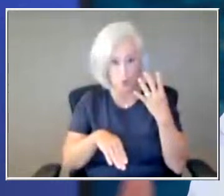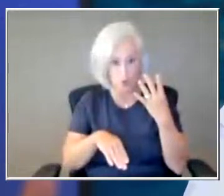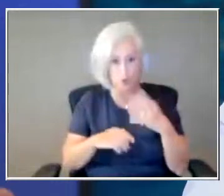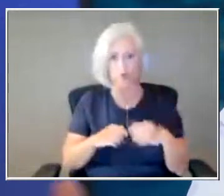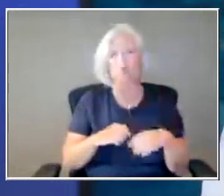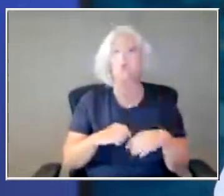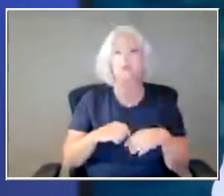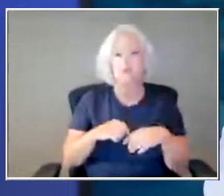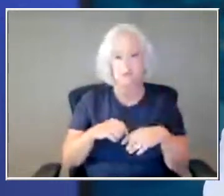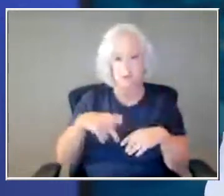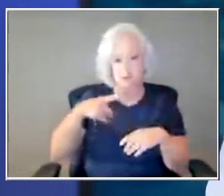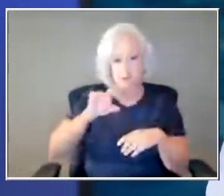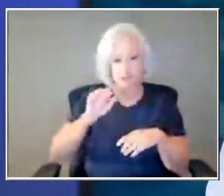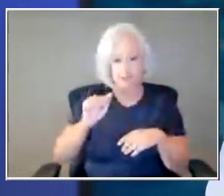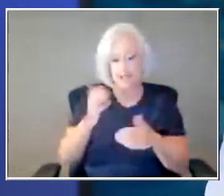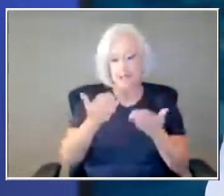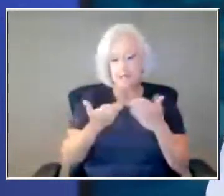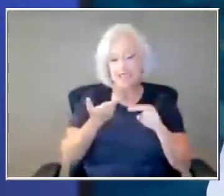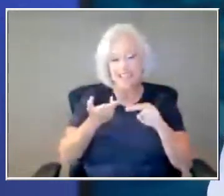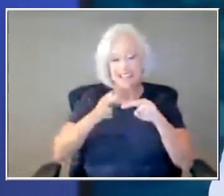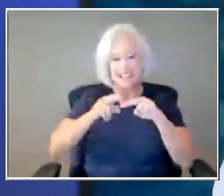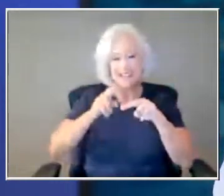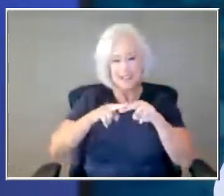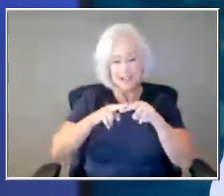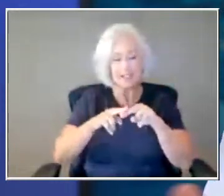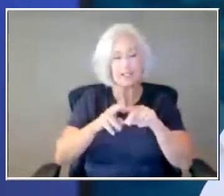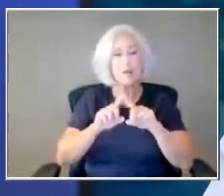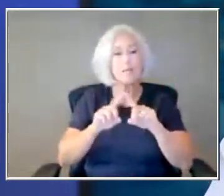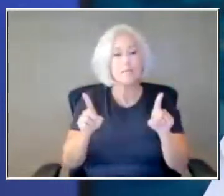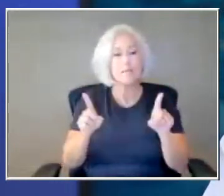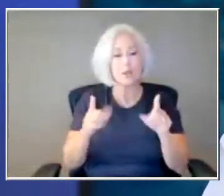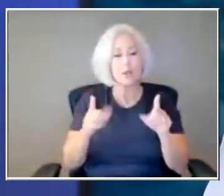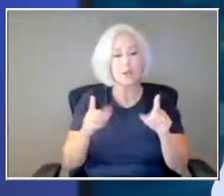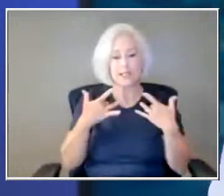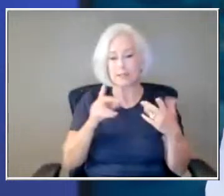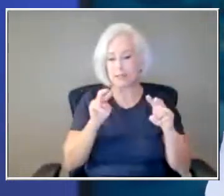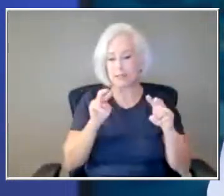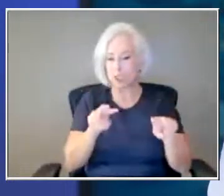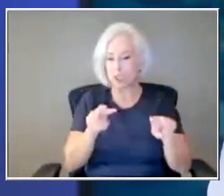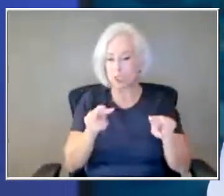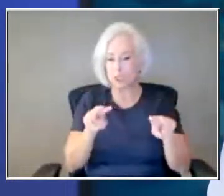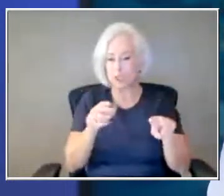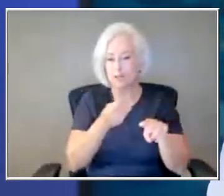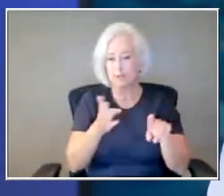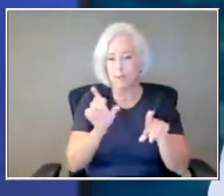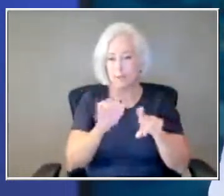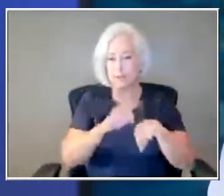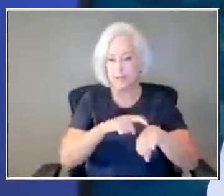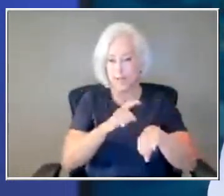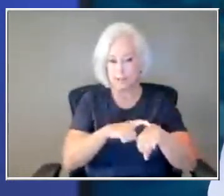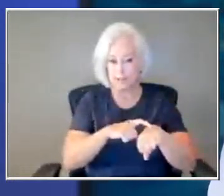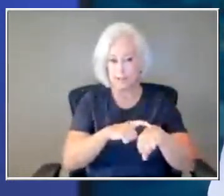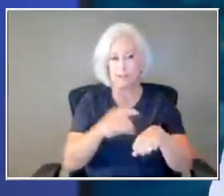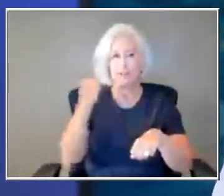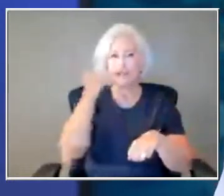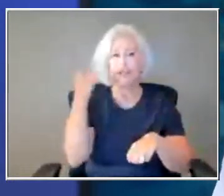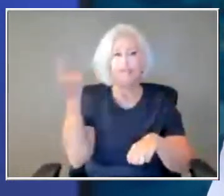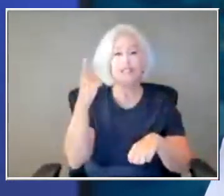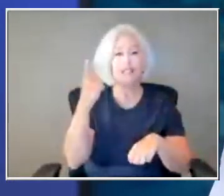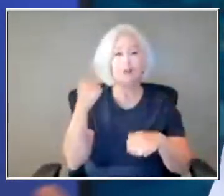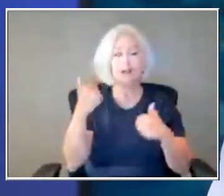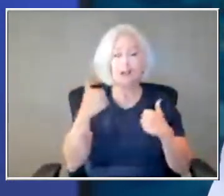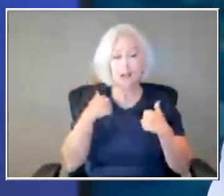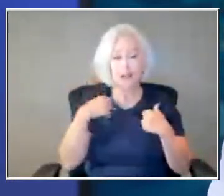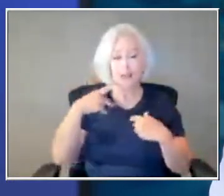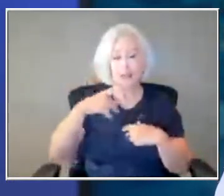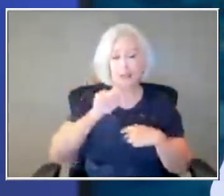may advance, but we usually look at PSA doubling time as well. So generally, if someone has an absolute PSA level of 4